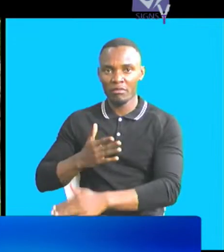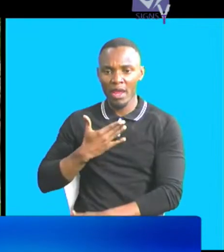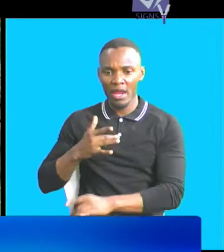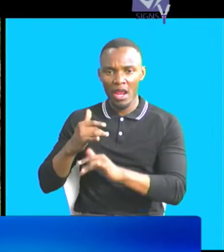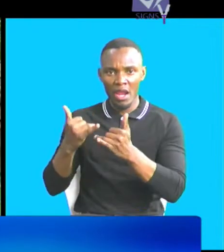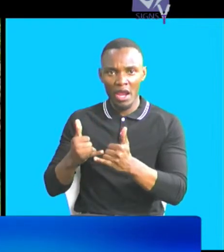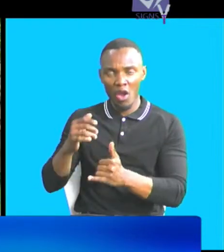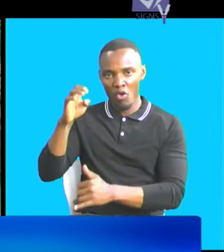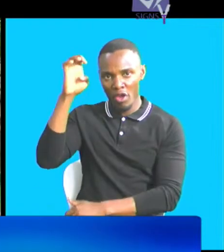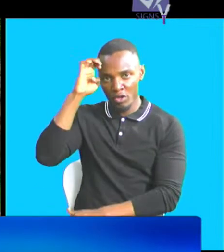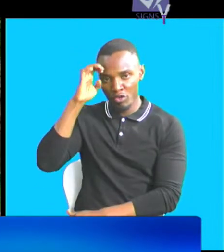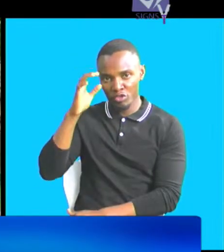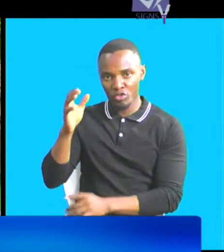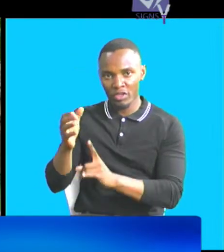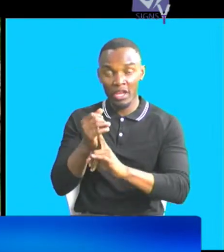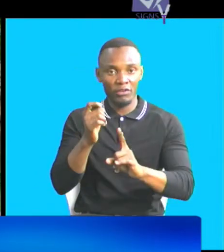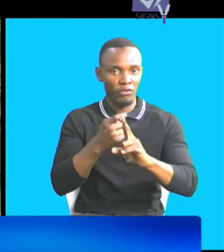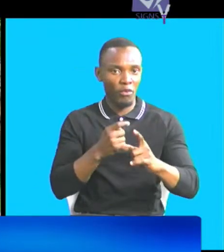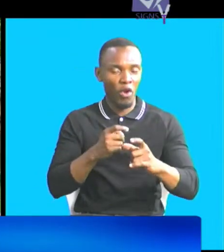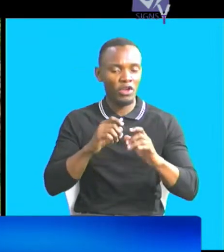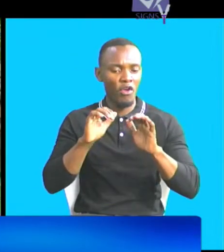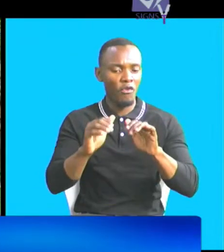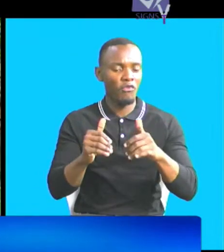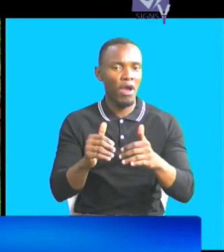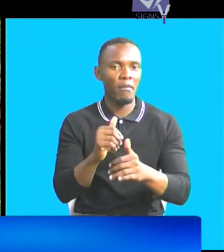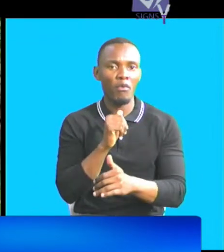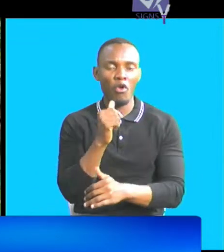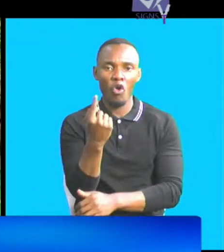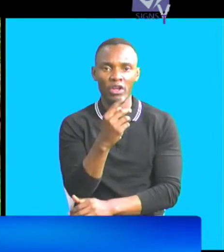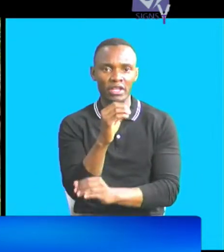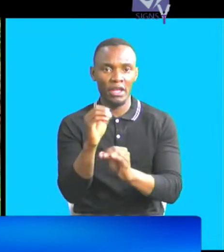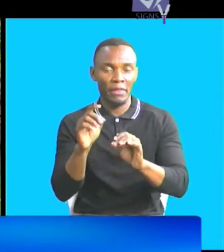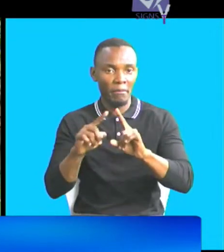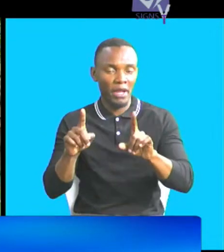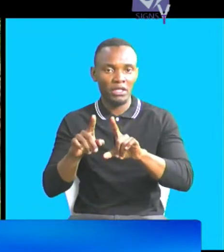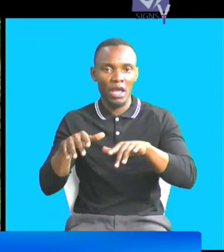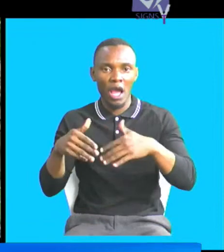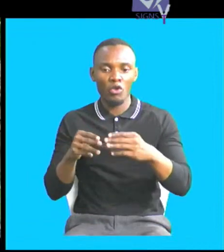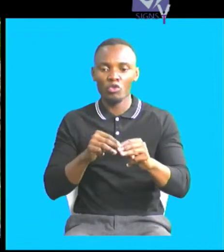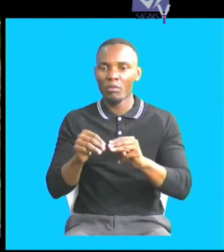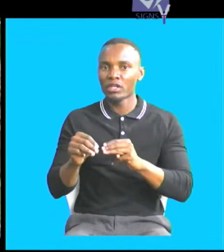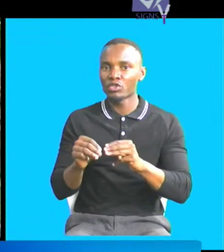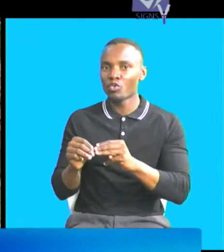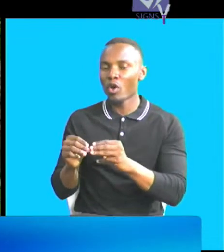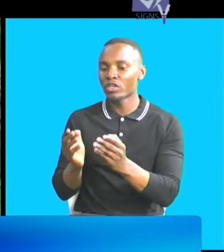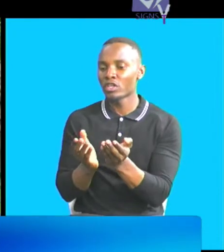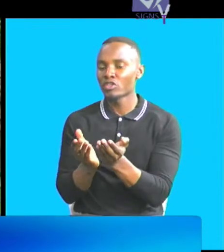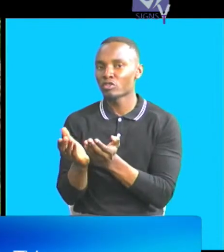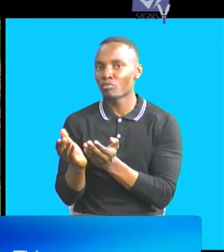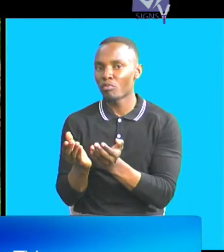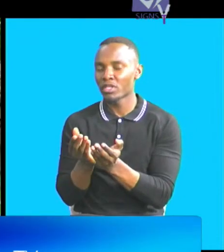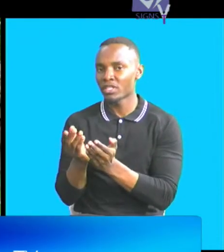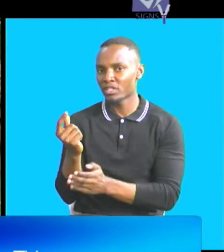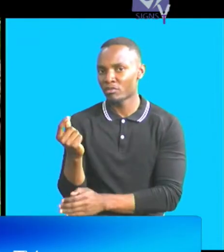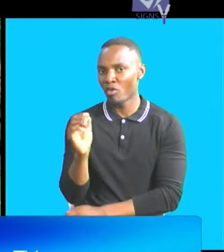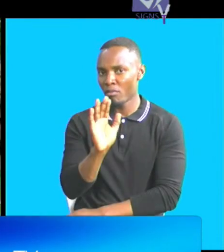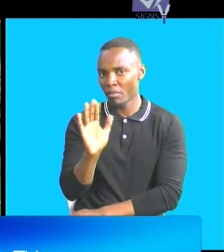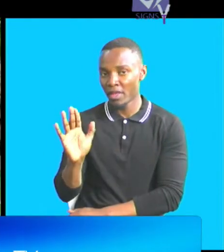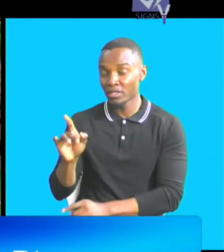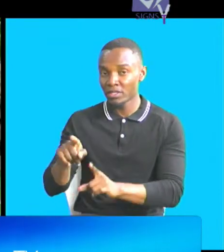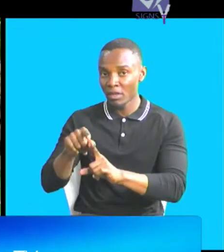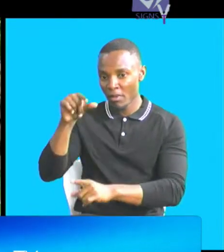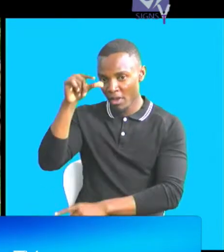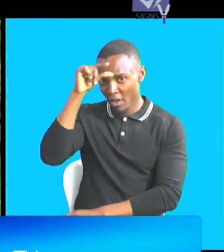farm inputs, but also on managing their small enterprises. As a government, we will ride on this